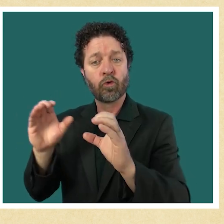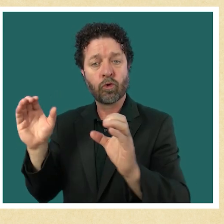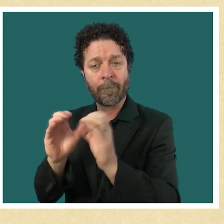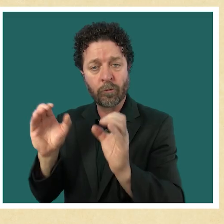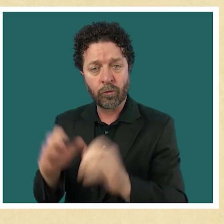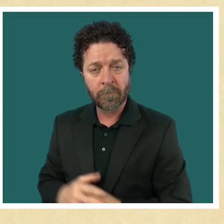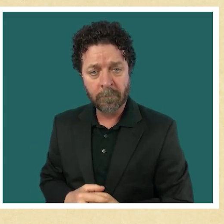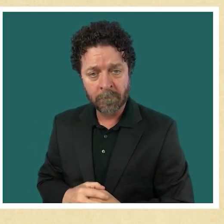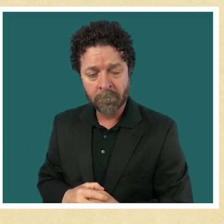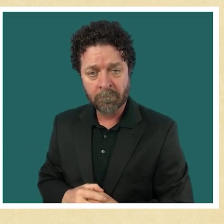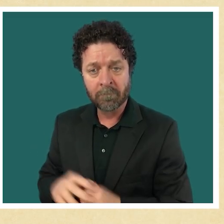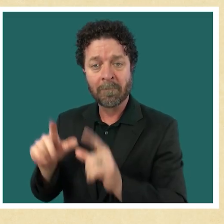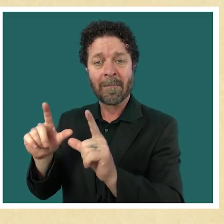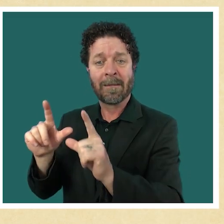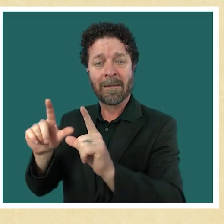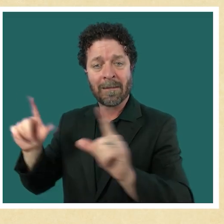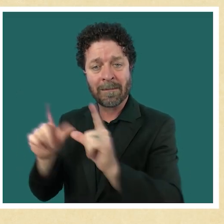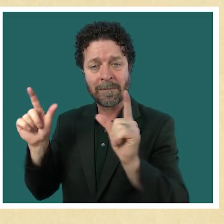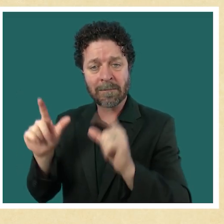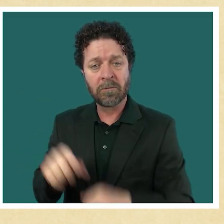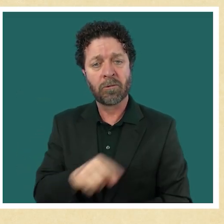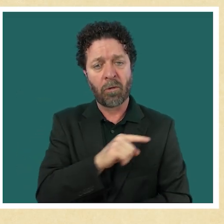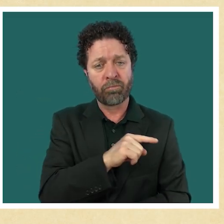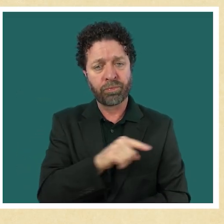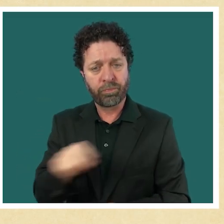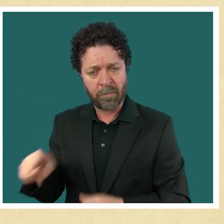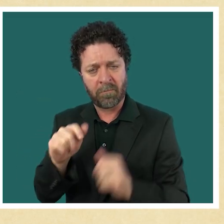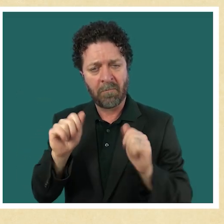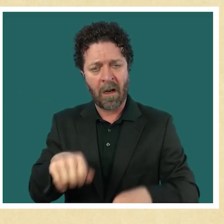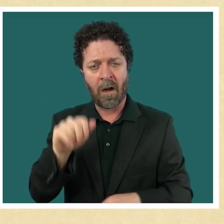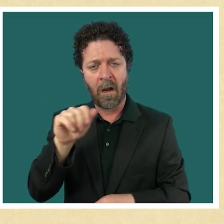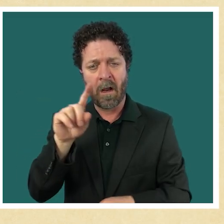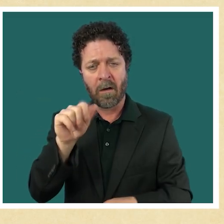admissions, certification, and licensing.